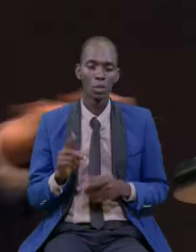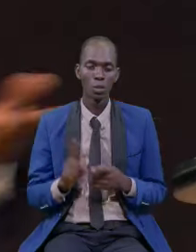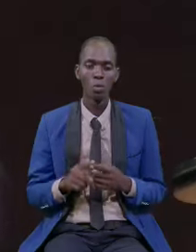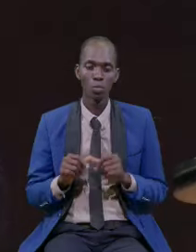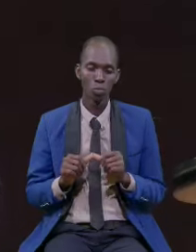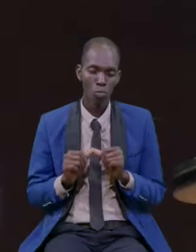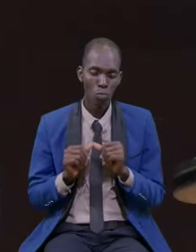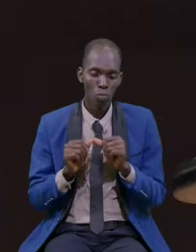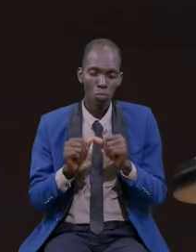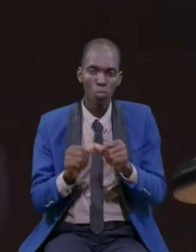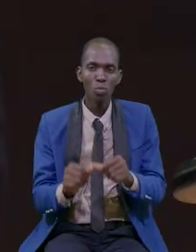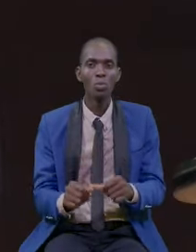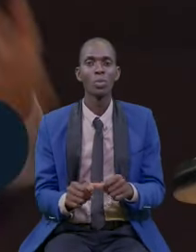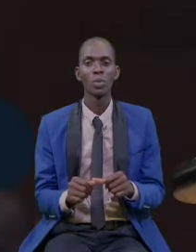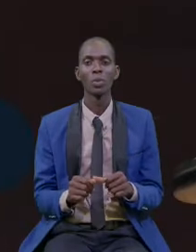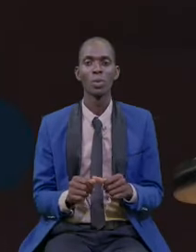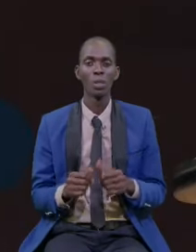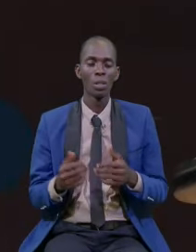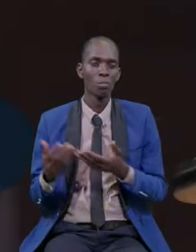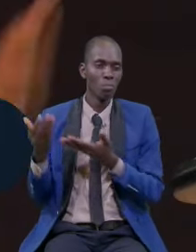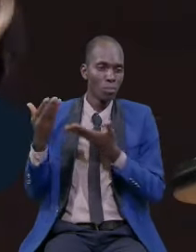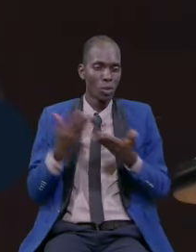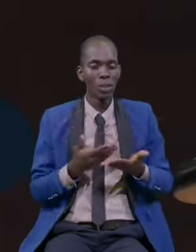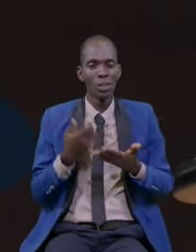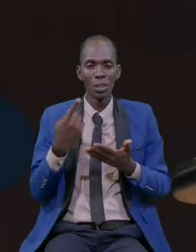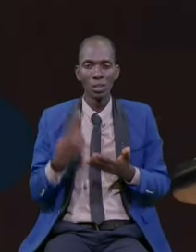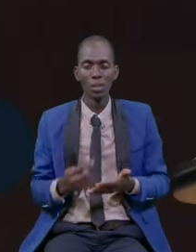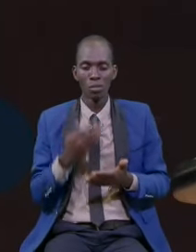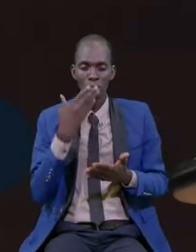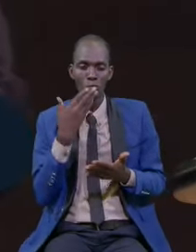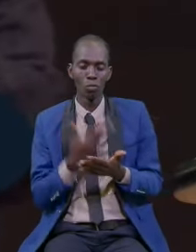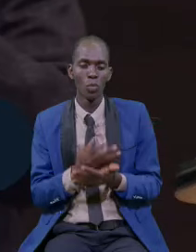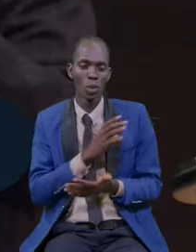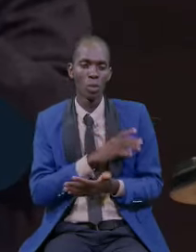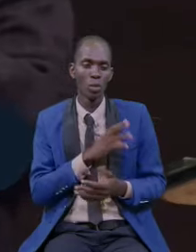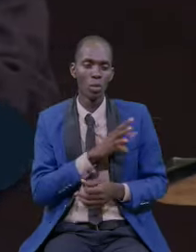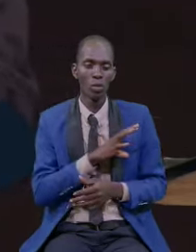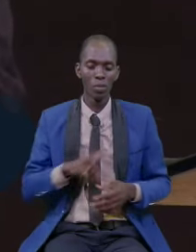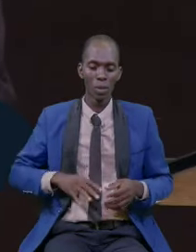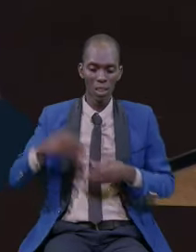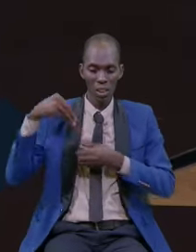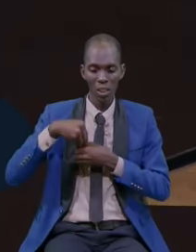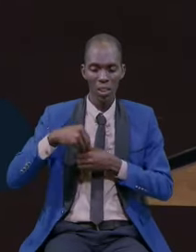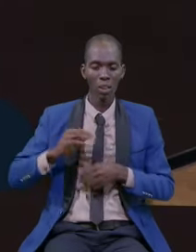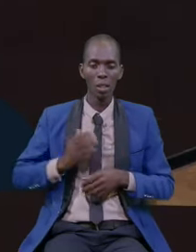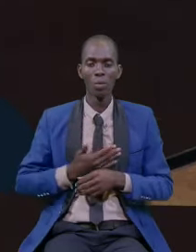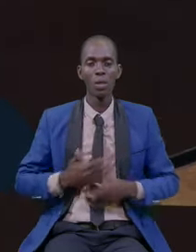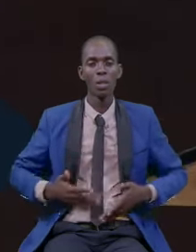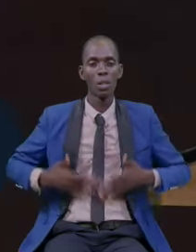the virtues of Christ into our lives. That's what shows that we actually have